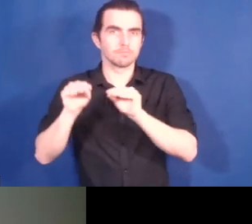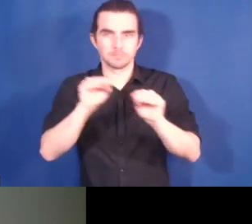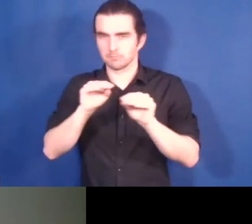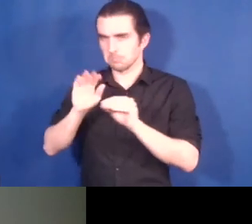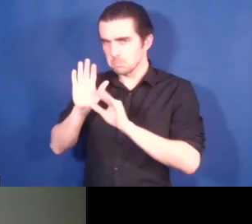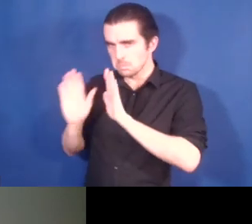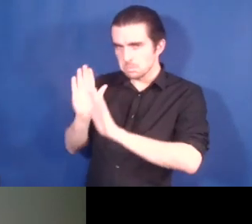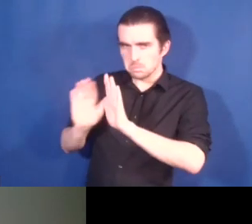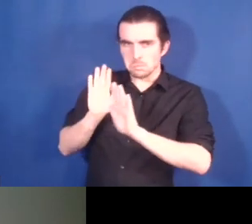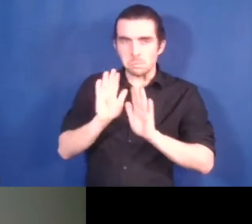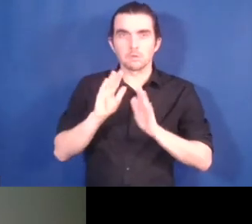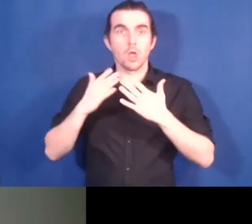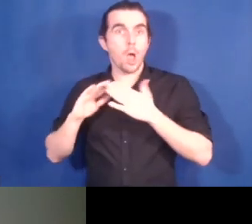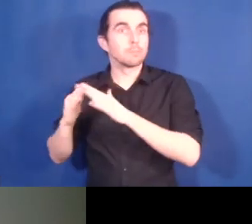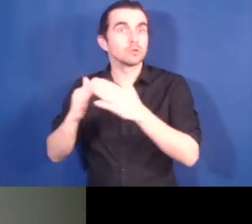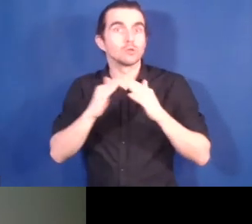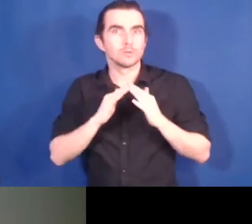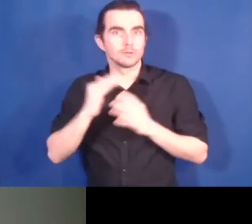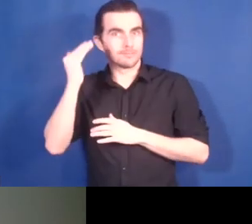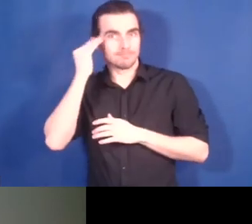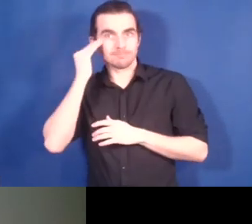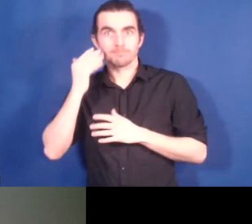And we see this in the Pacific, where